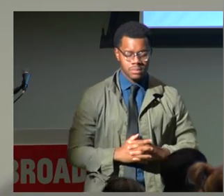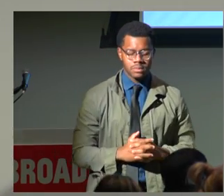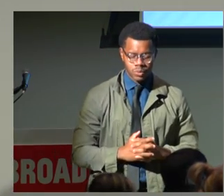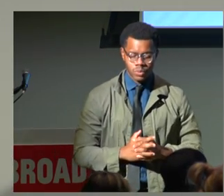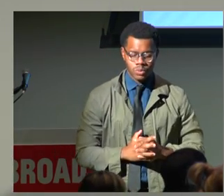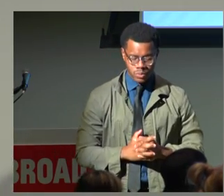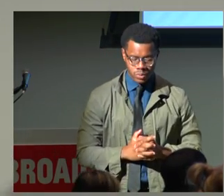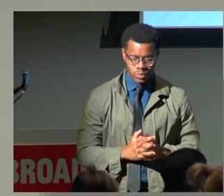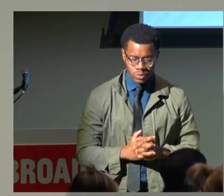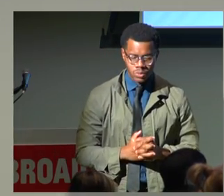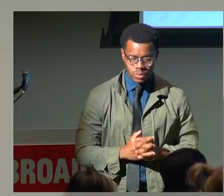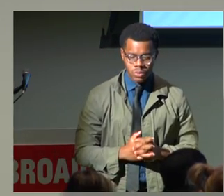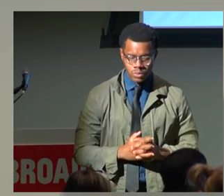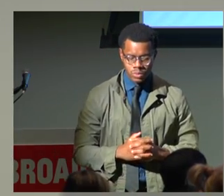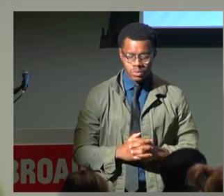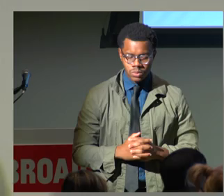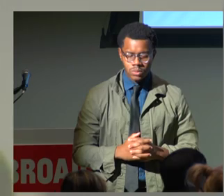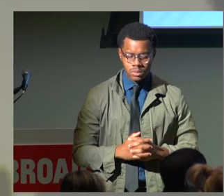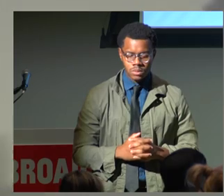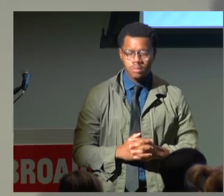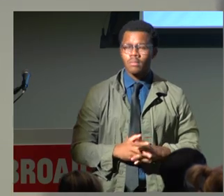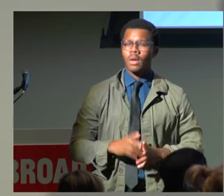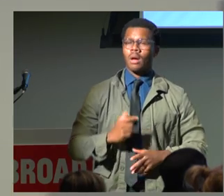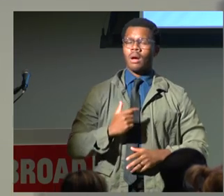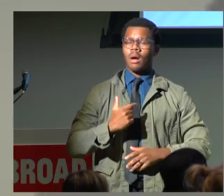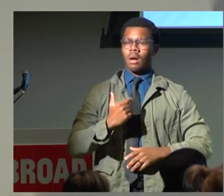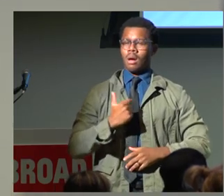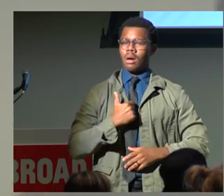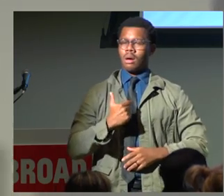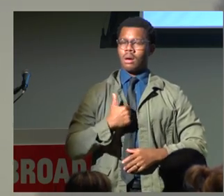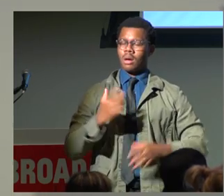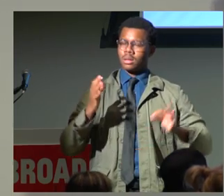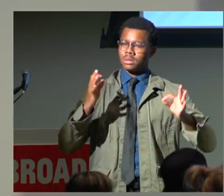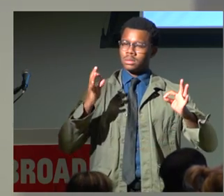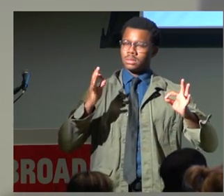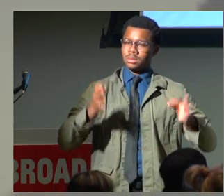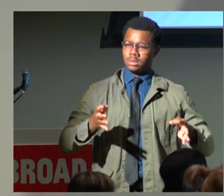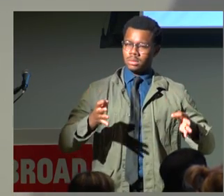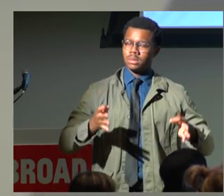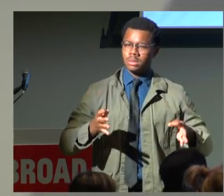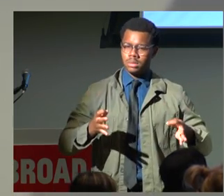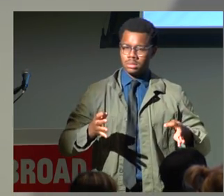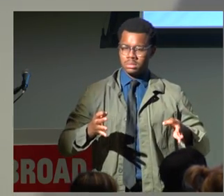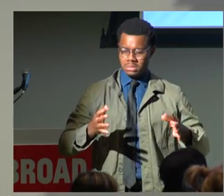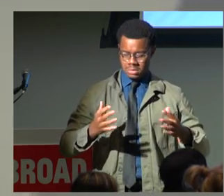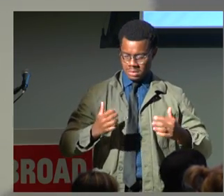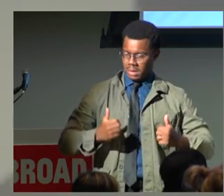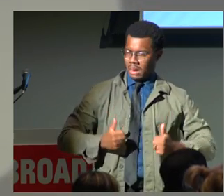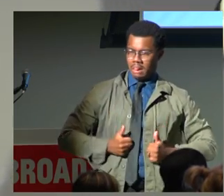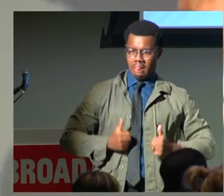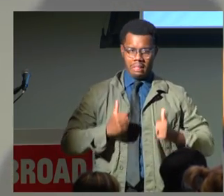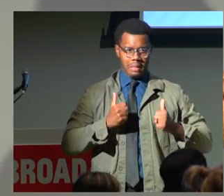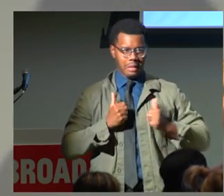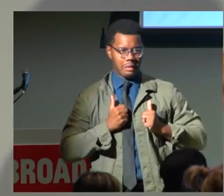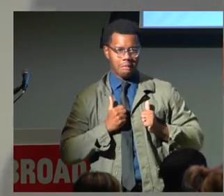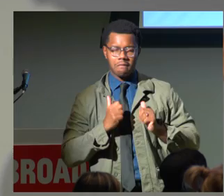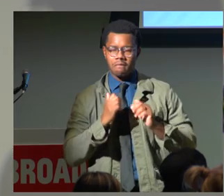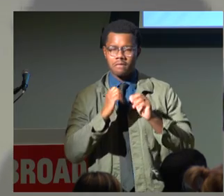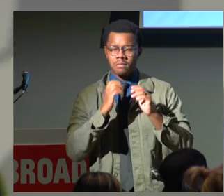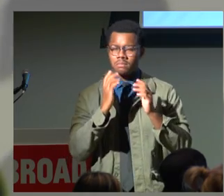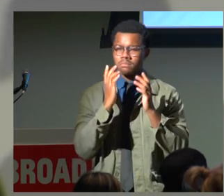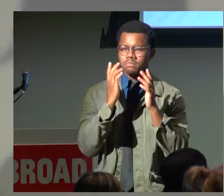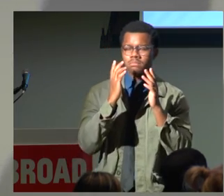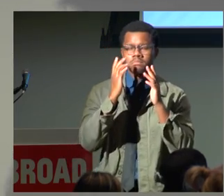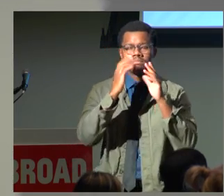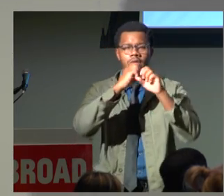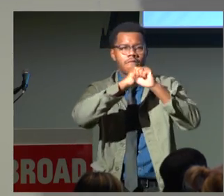I am choosing to live in a very well-constructed fantasy